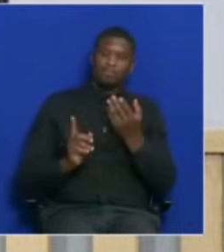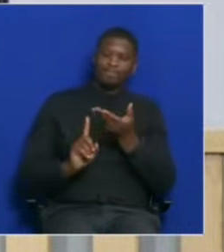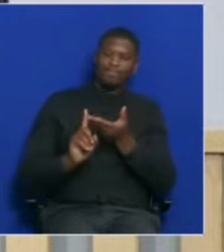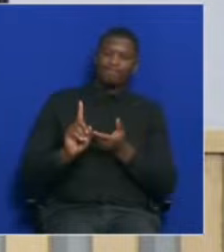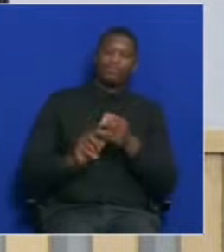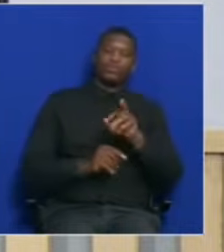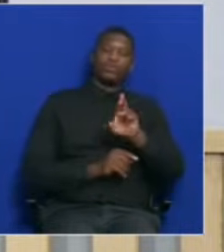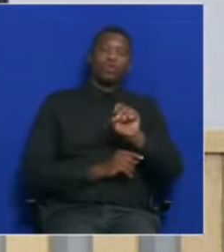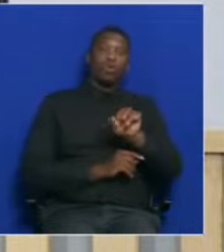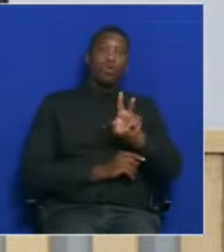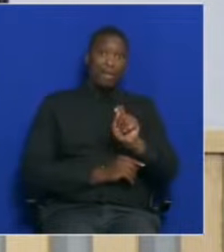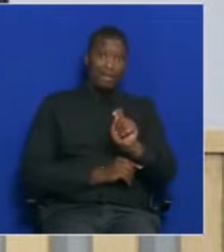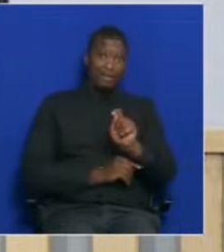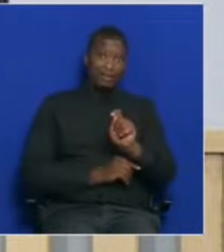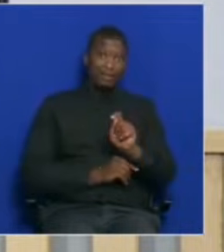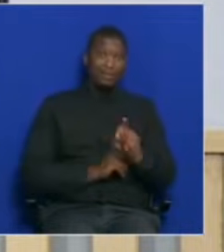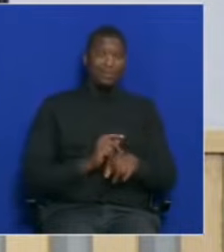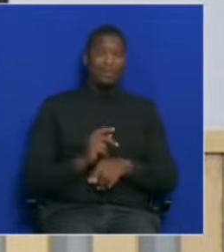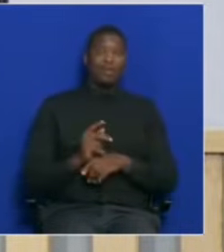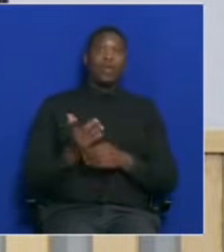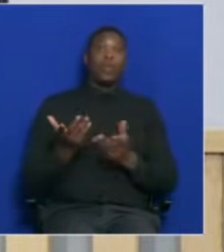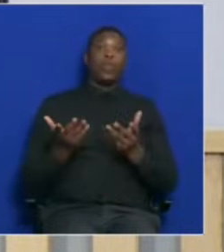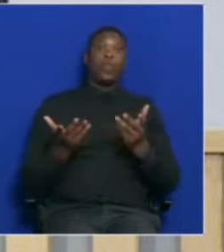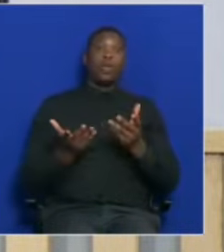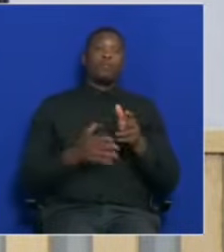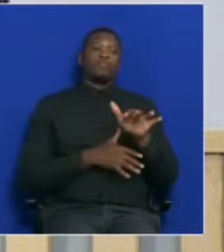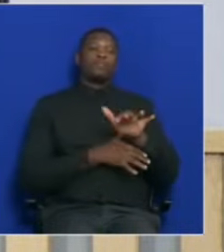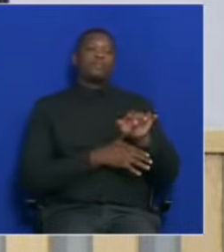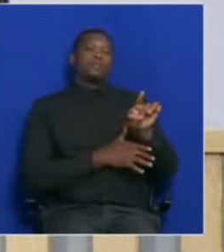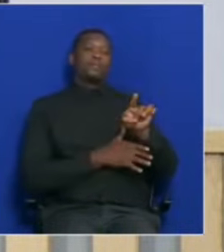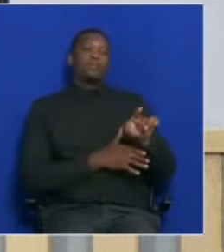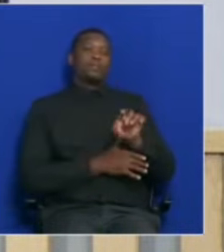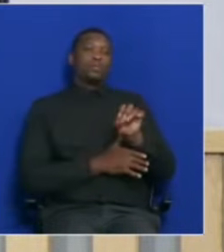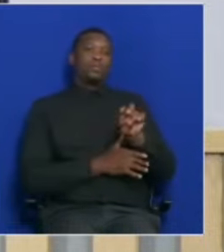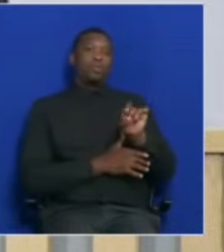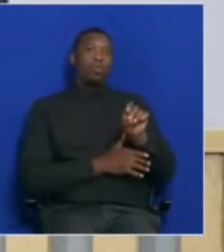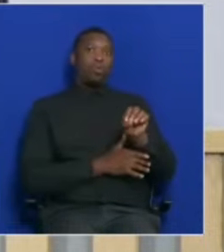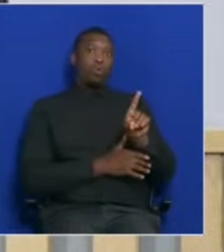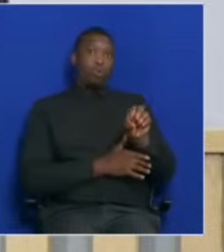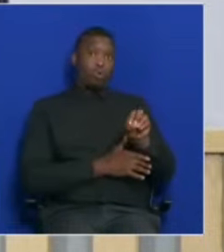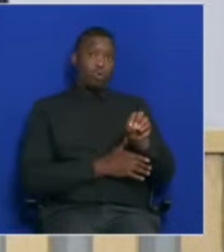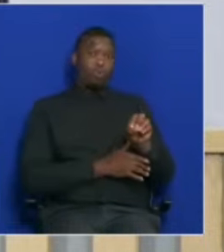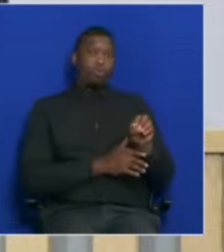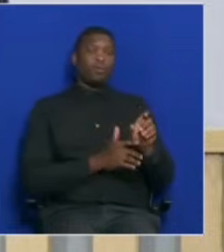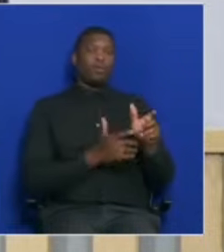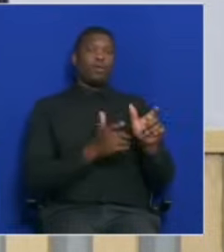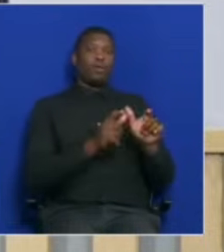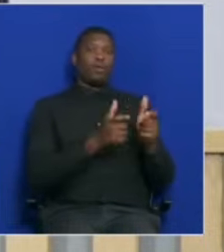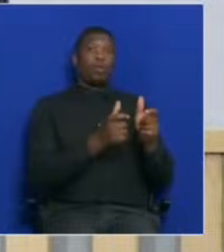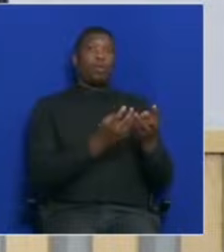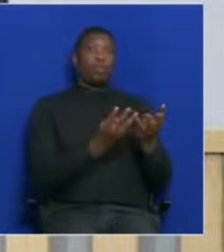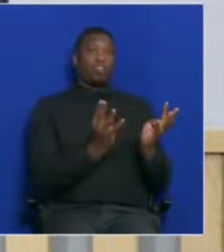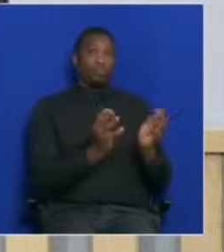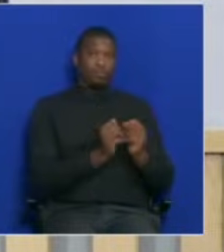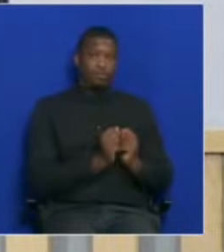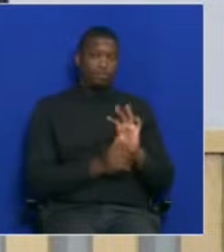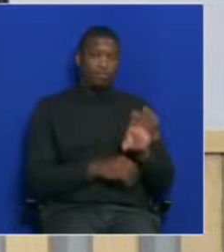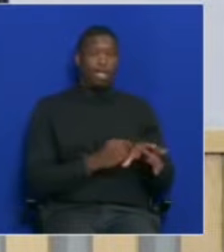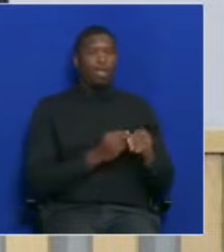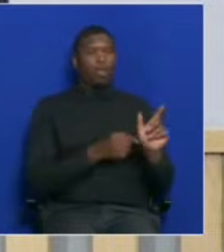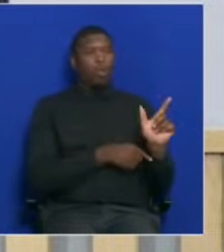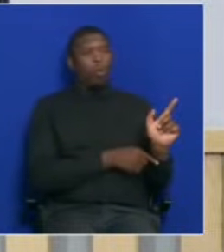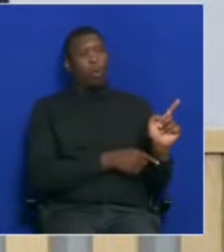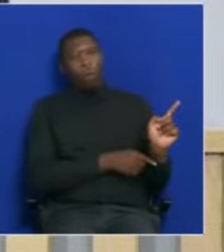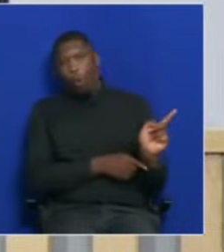at the Zondo Commission, but as well as all procurement, alleged